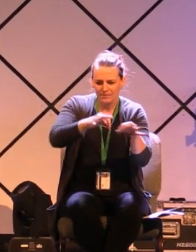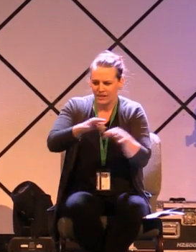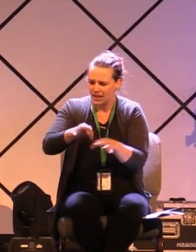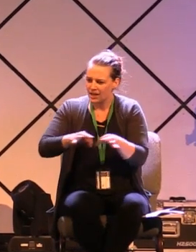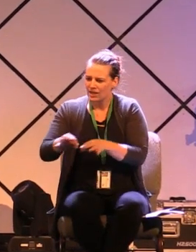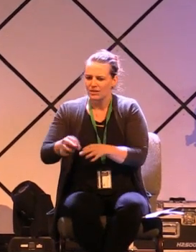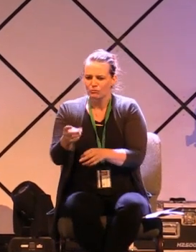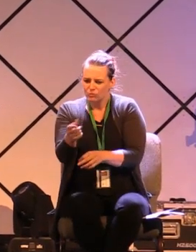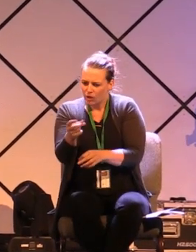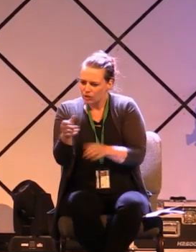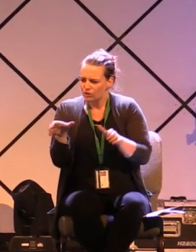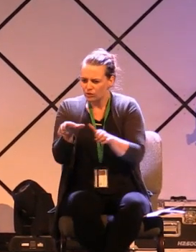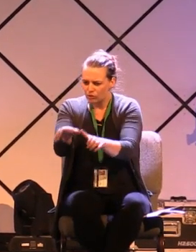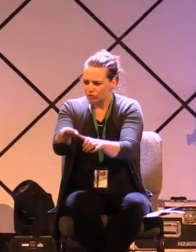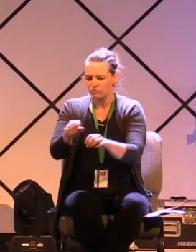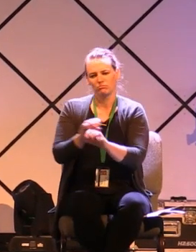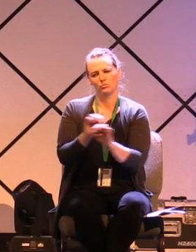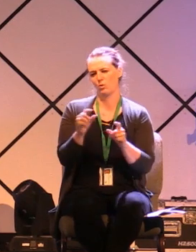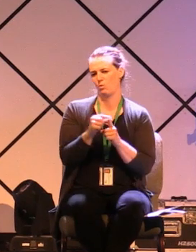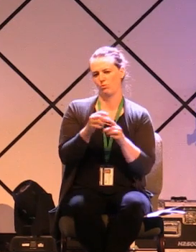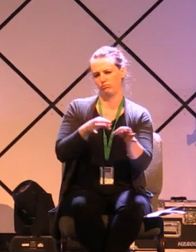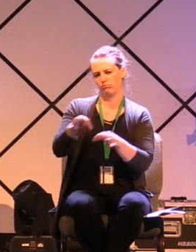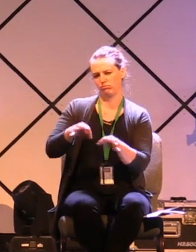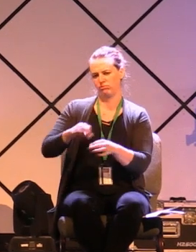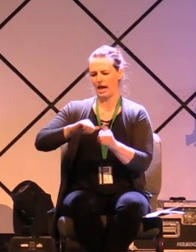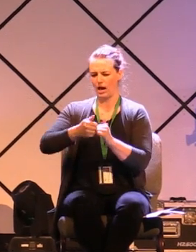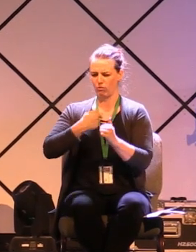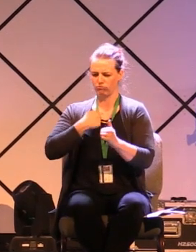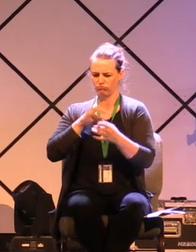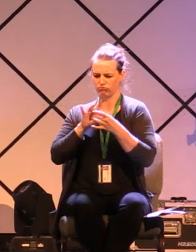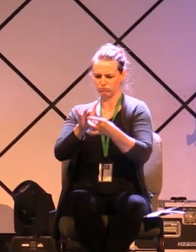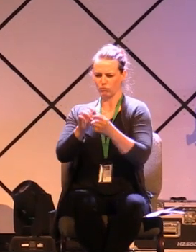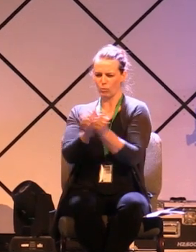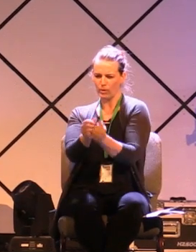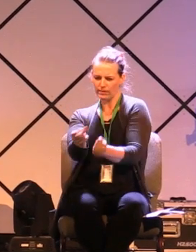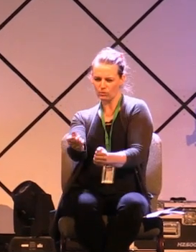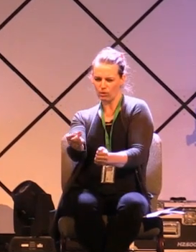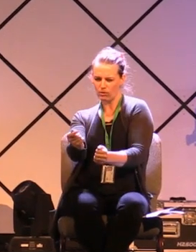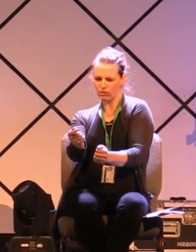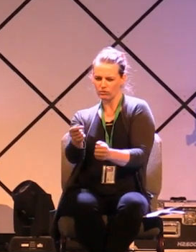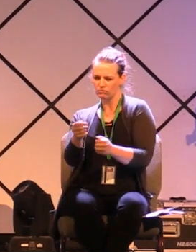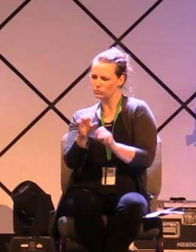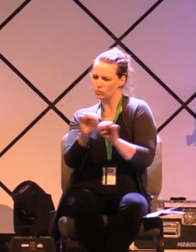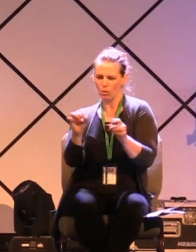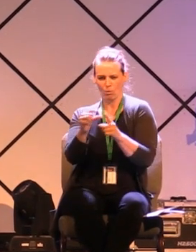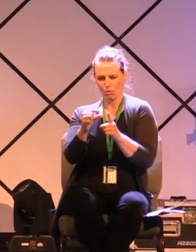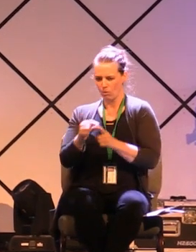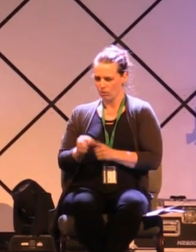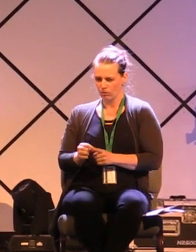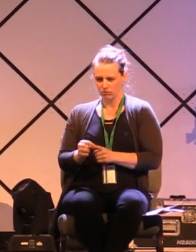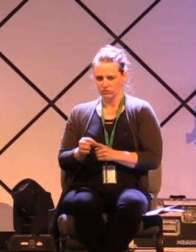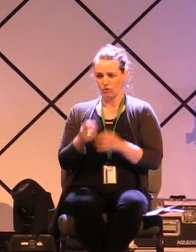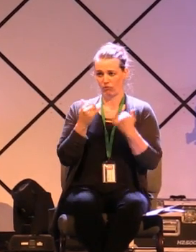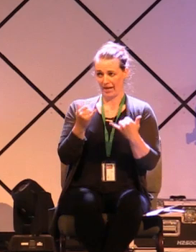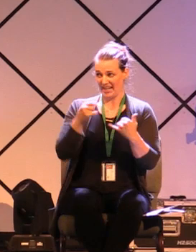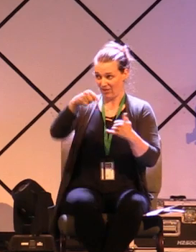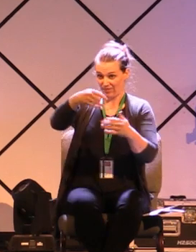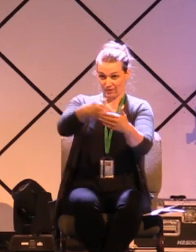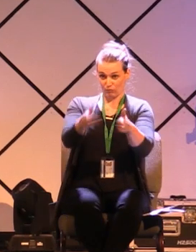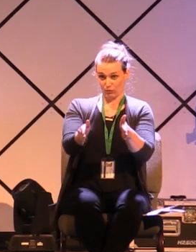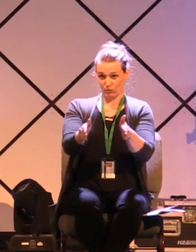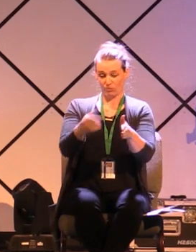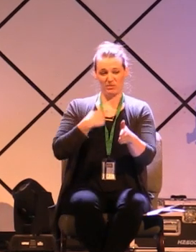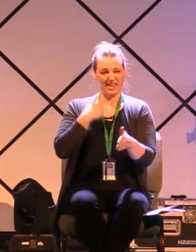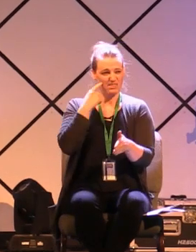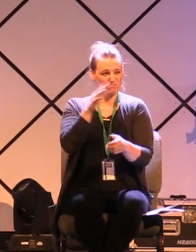these dogs do and how we connect to them as humans. Right now, in this very room, there are